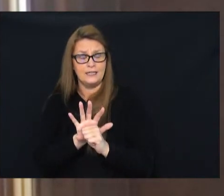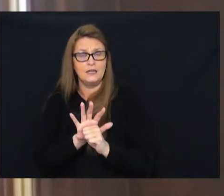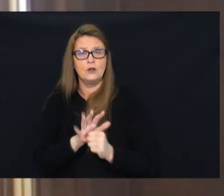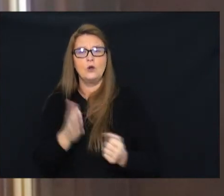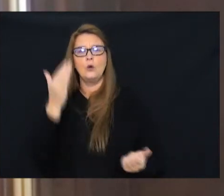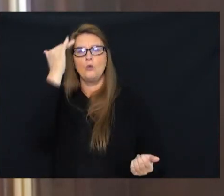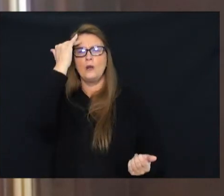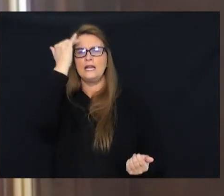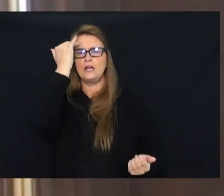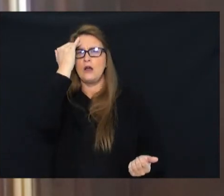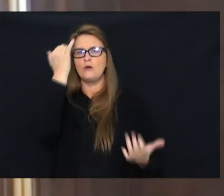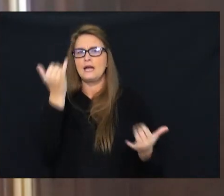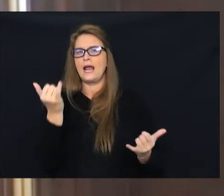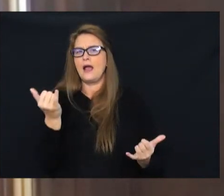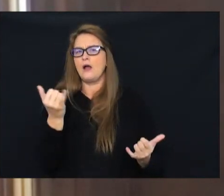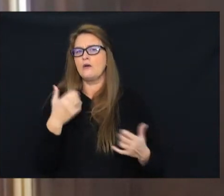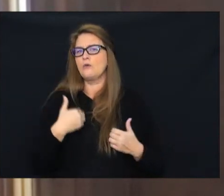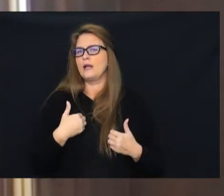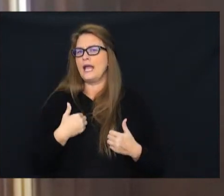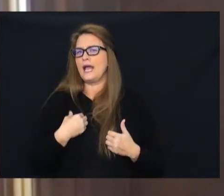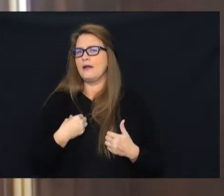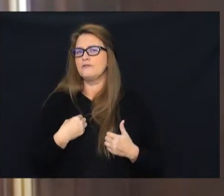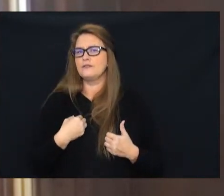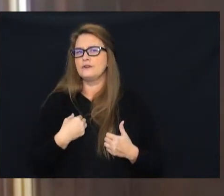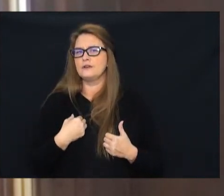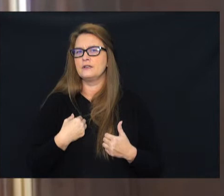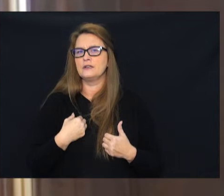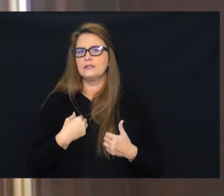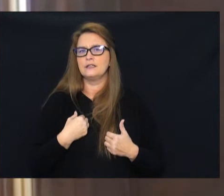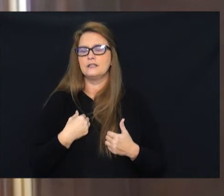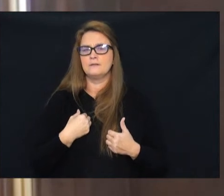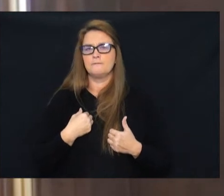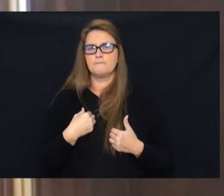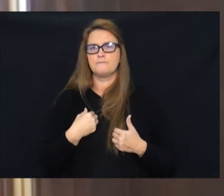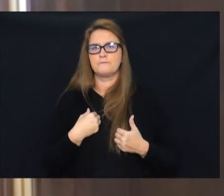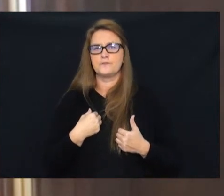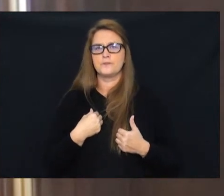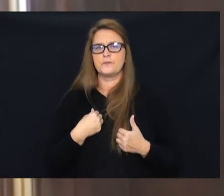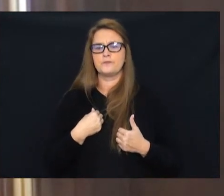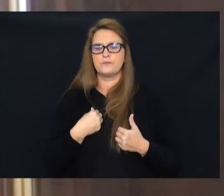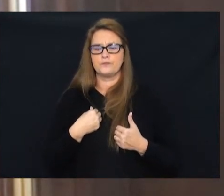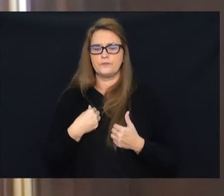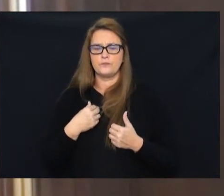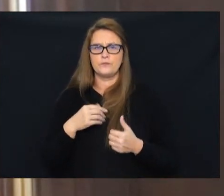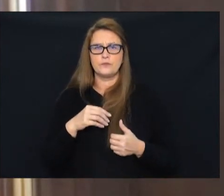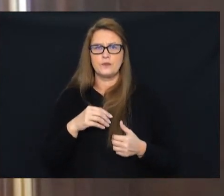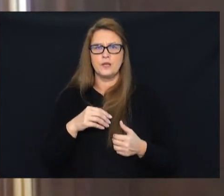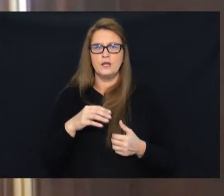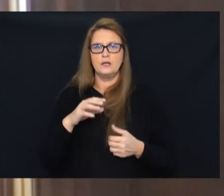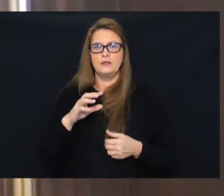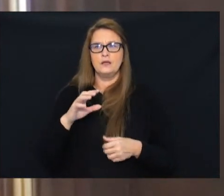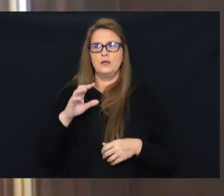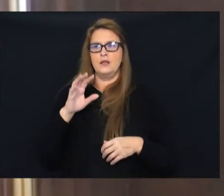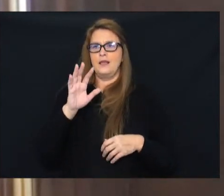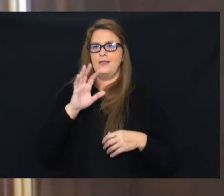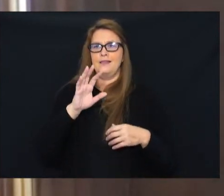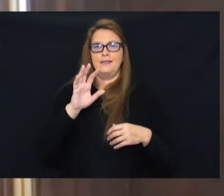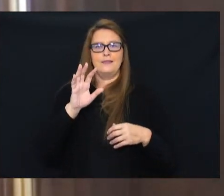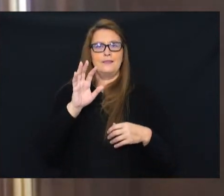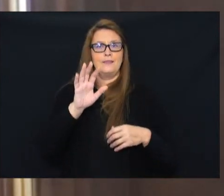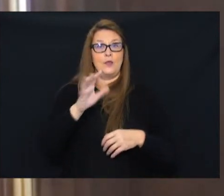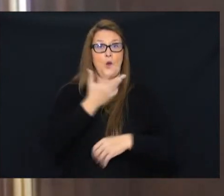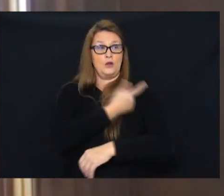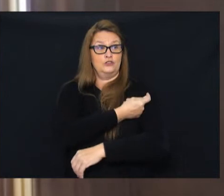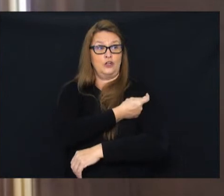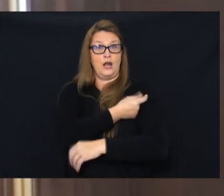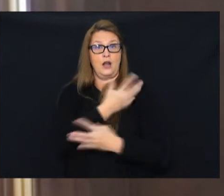also know that despite the loss of potency related to the